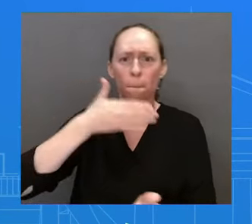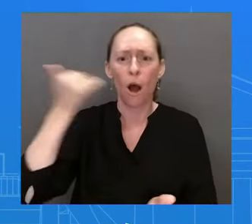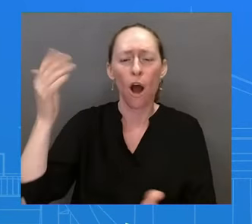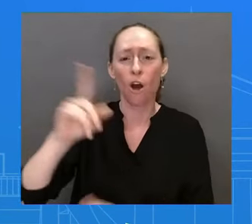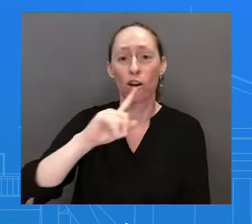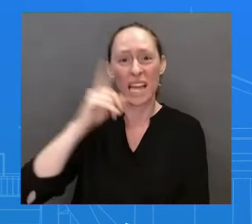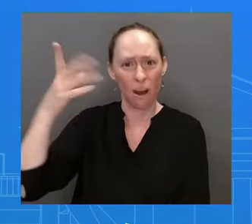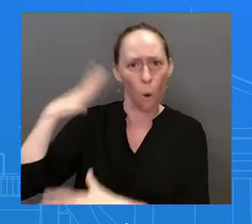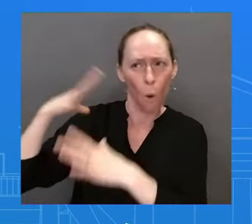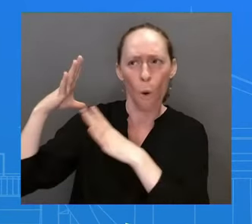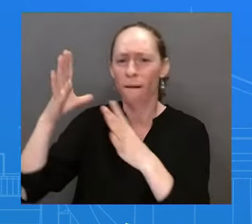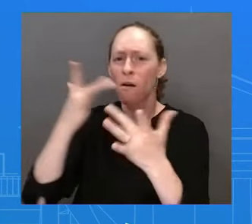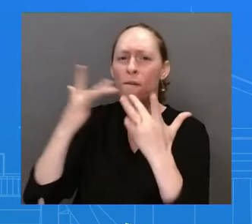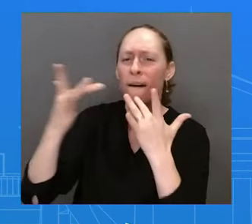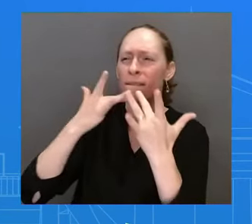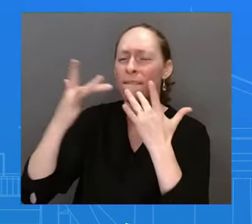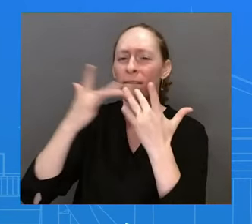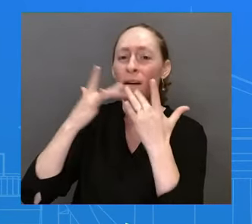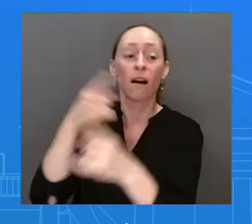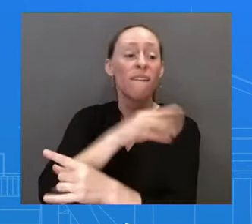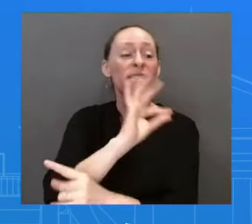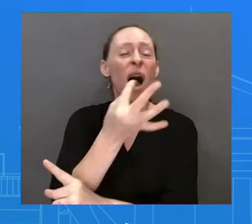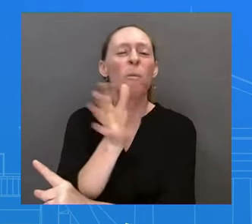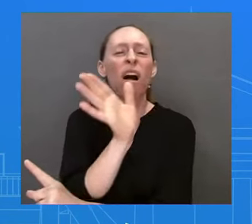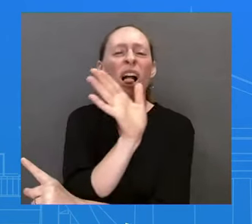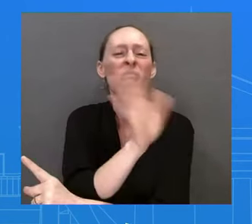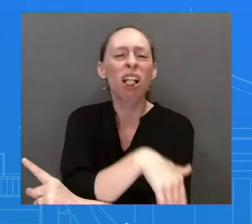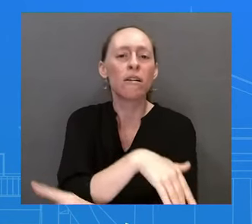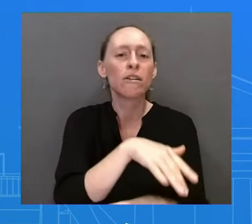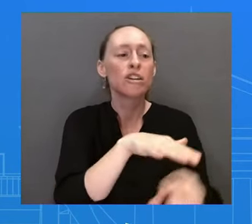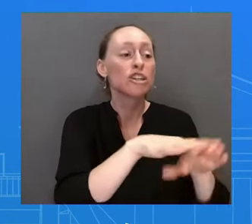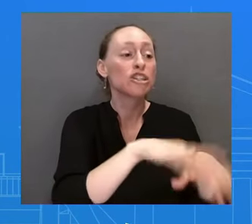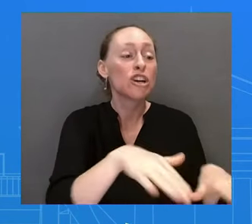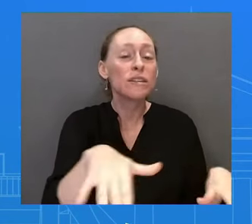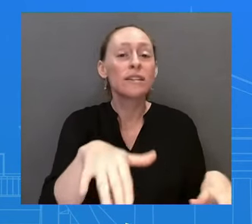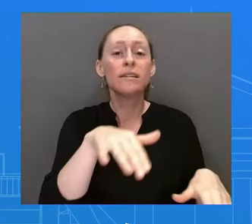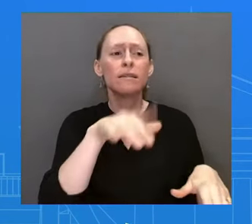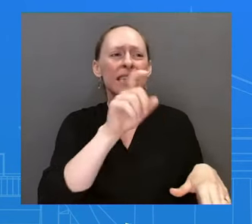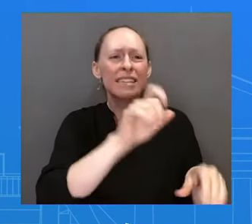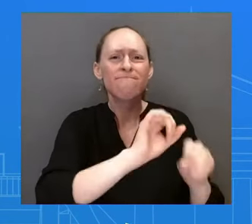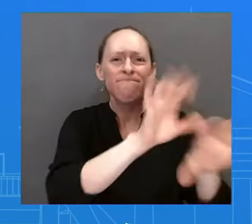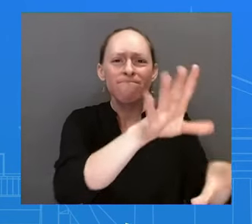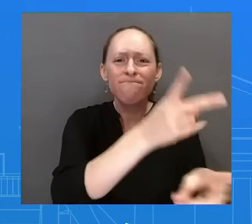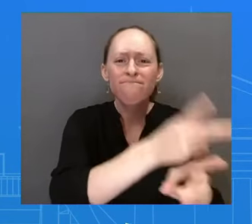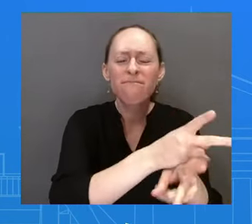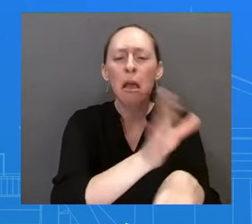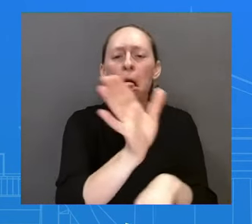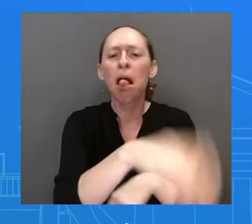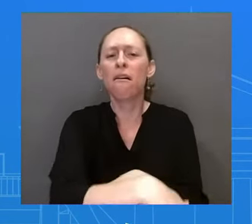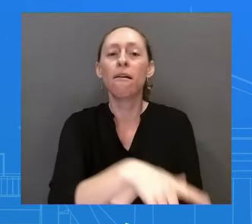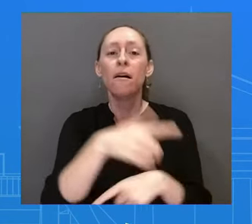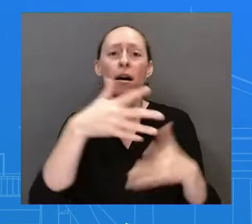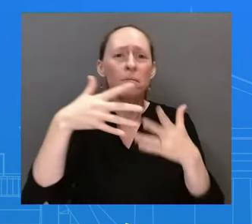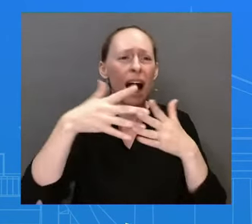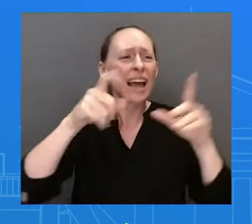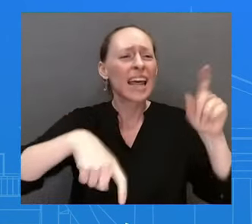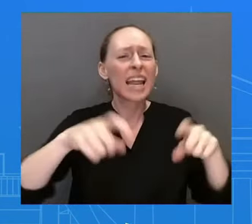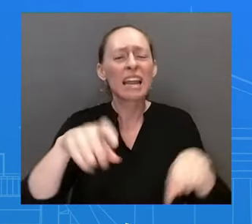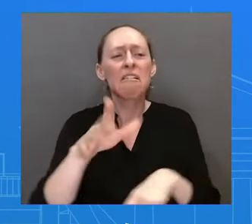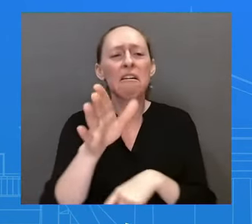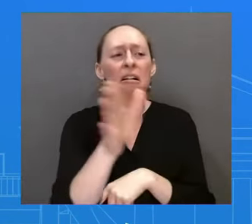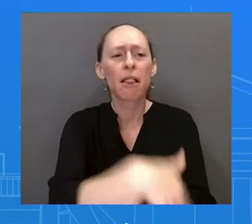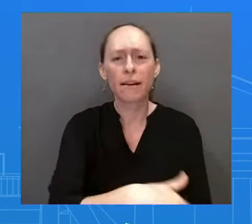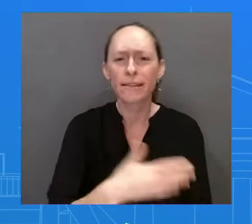as it relates to childcare and other things that are important to American families. Those are not the president's values. Instead of